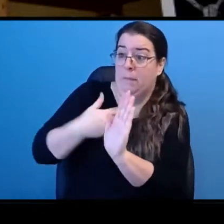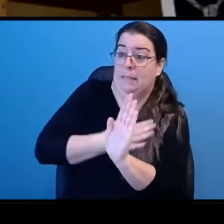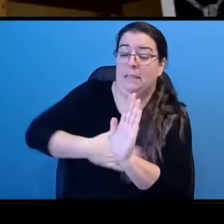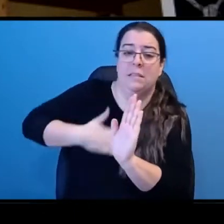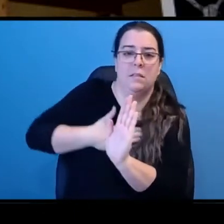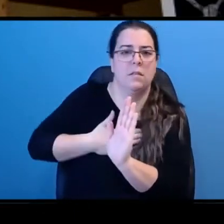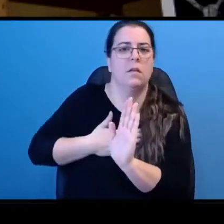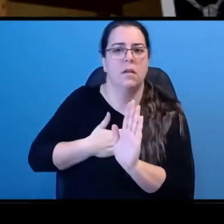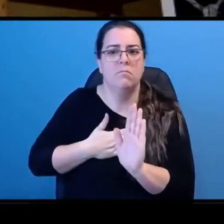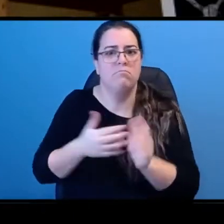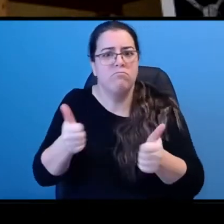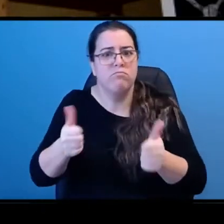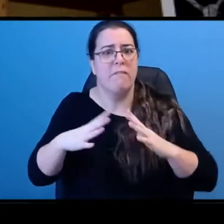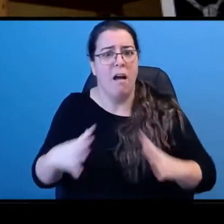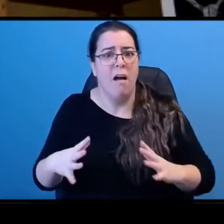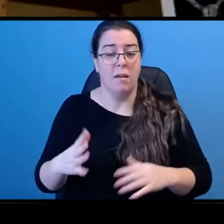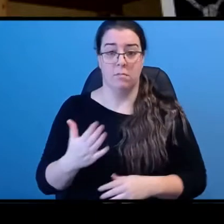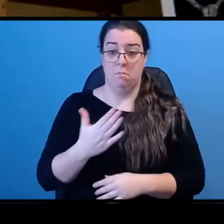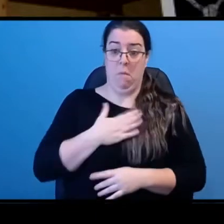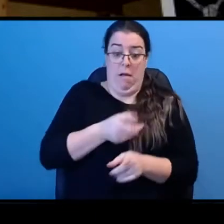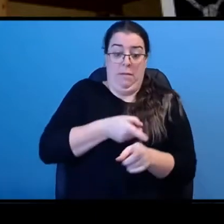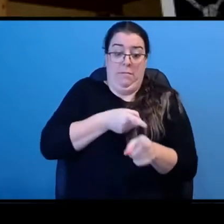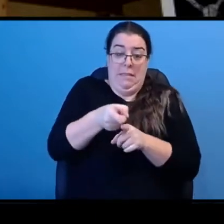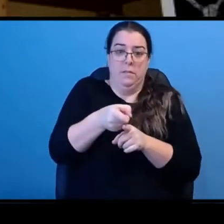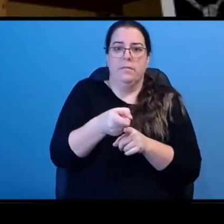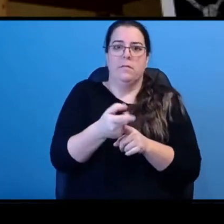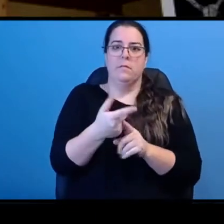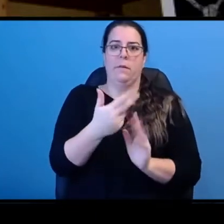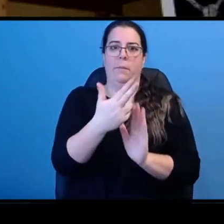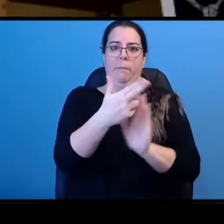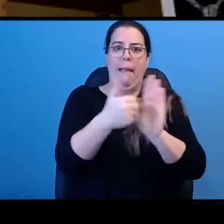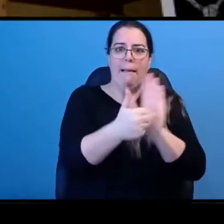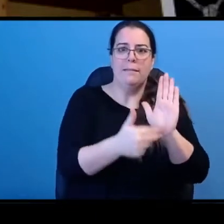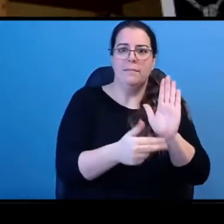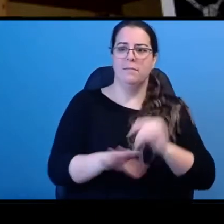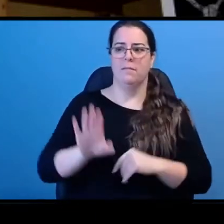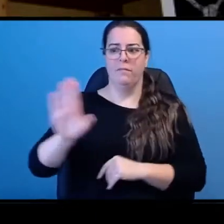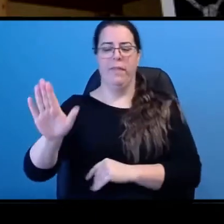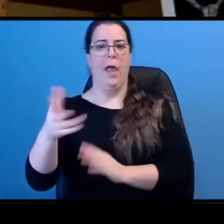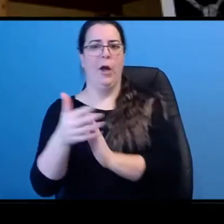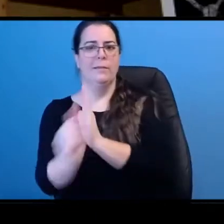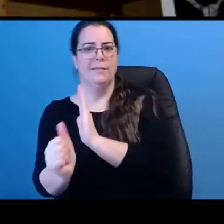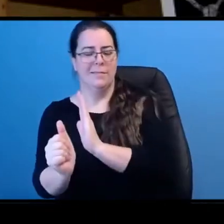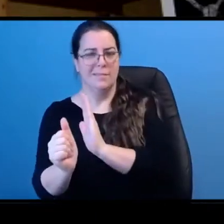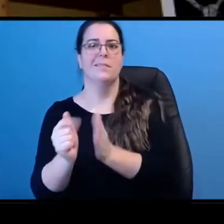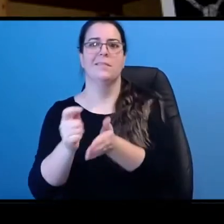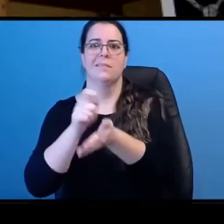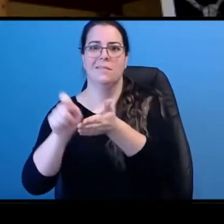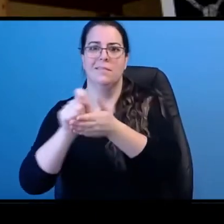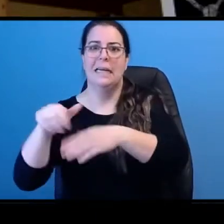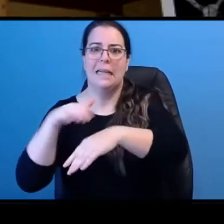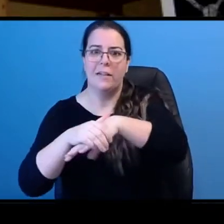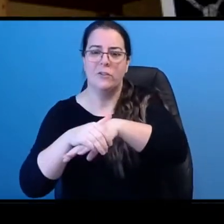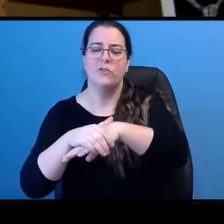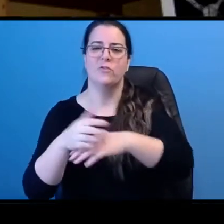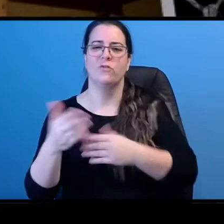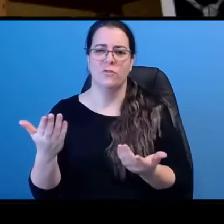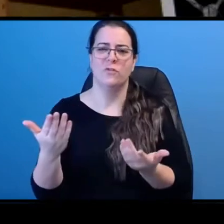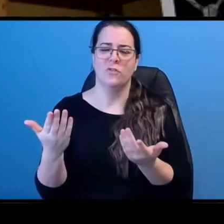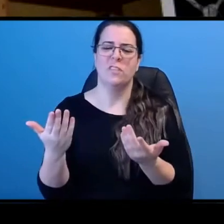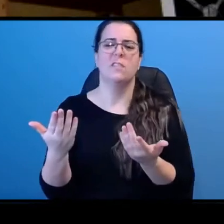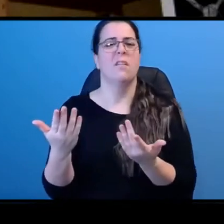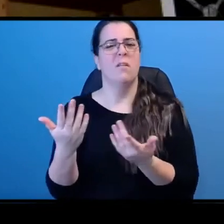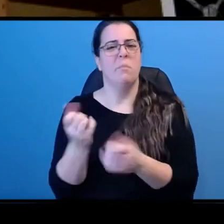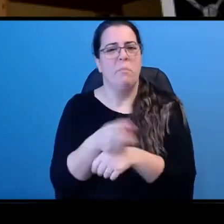sculpting or whatever. You've never been super great with grammar. That's fine. Again, you try to get somebody who can help you just to make sure that everything